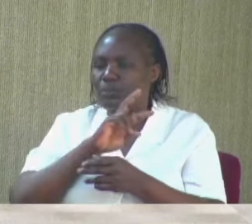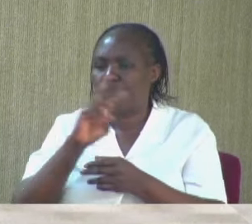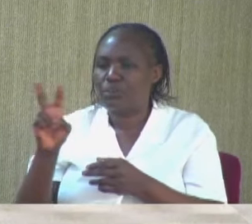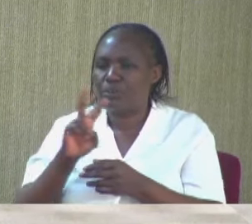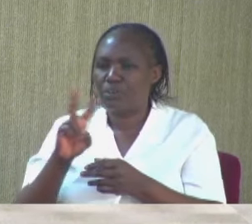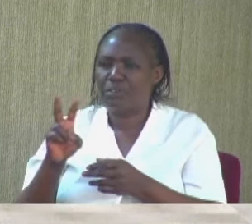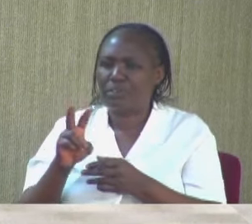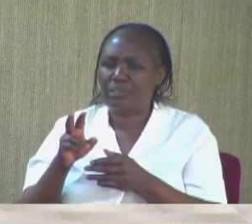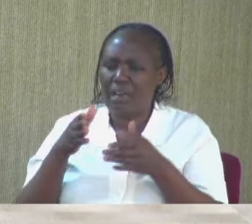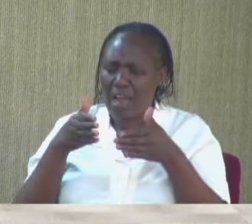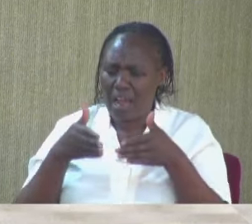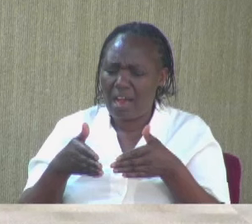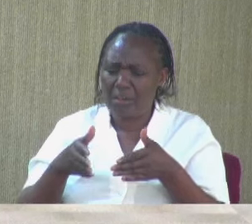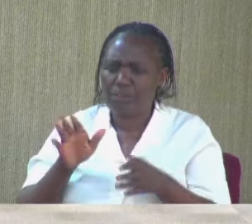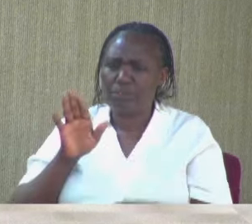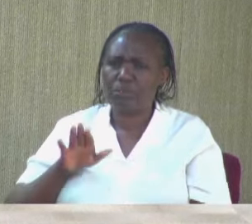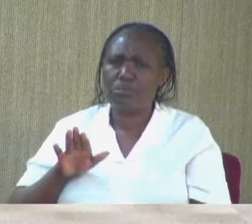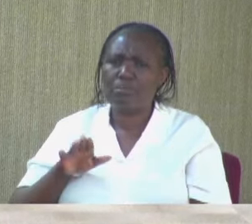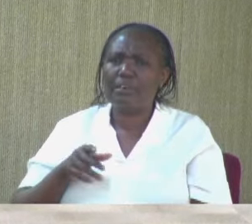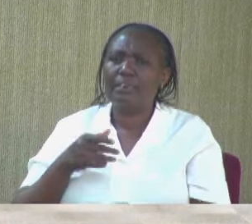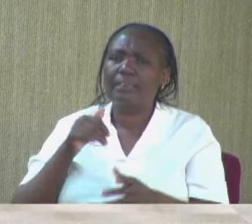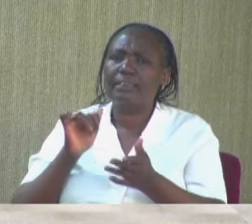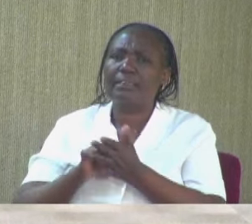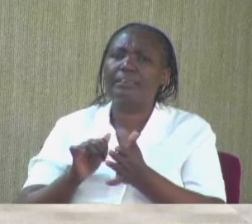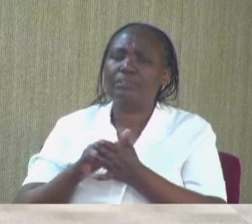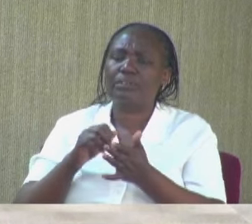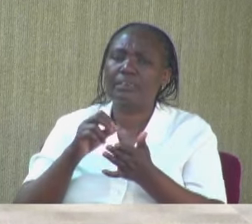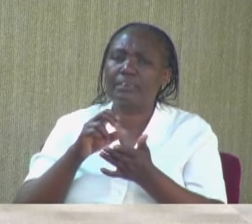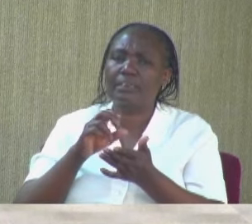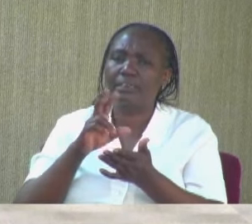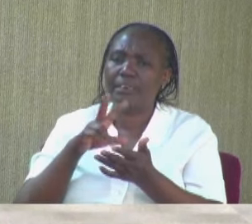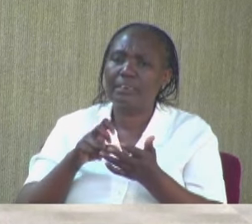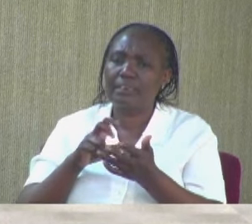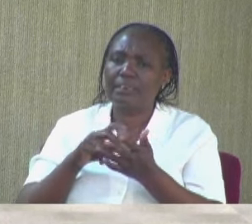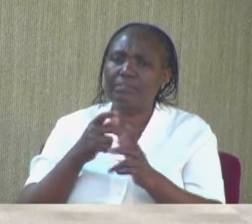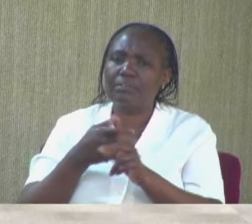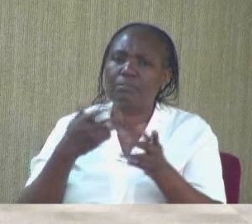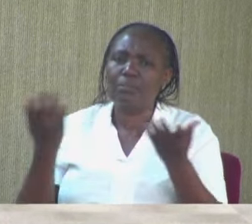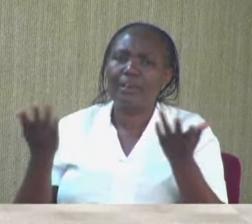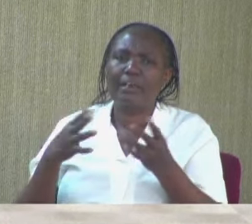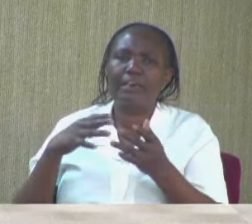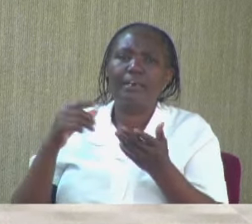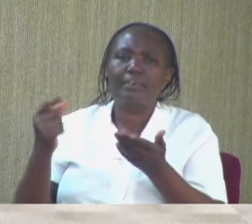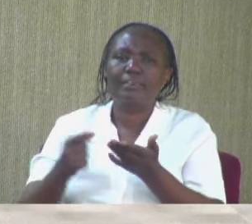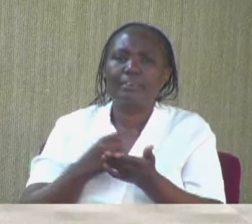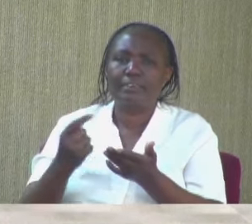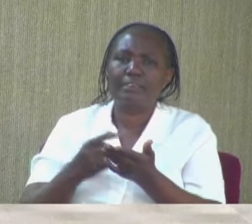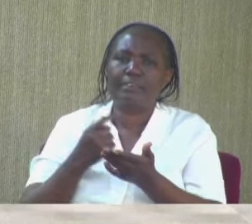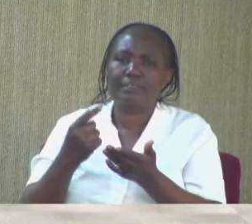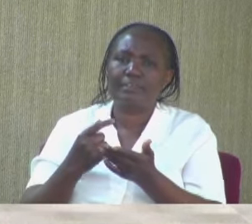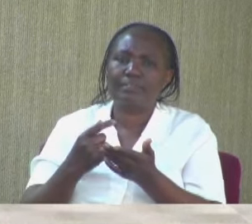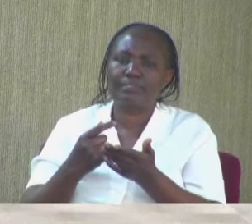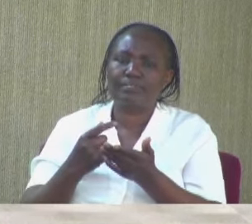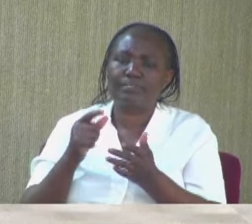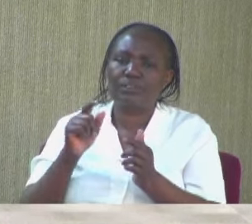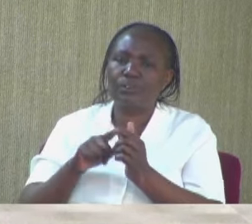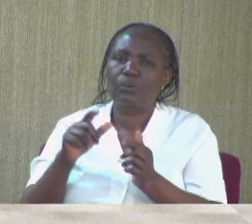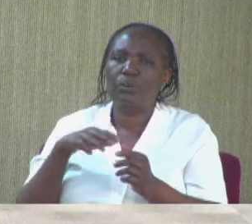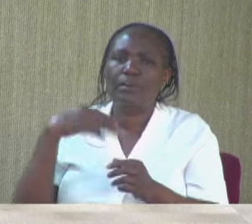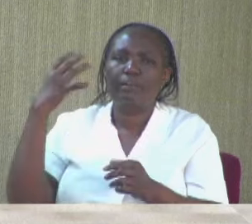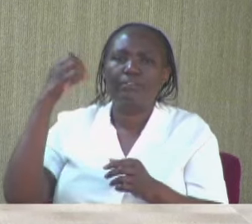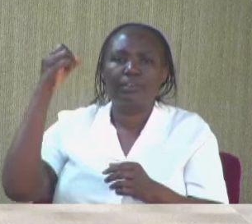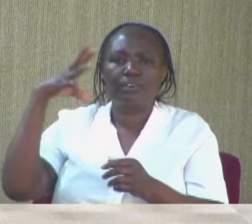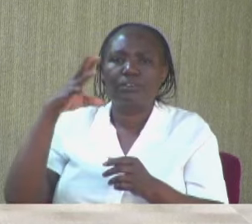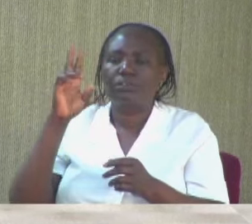scarlet beast, you can read from Genesis to Revelation, no other writer has described such a thing. And so some of the